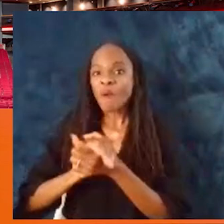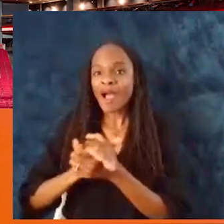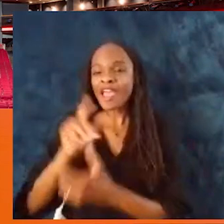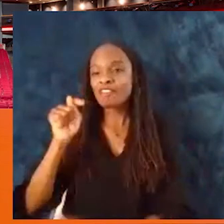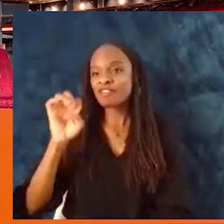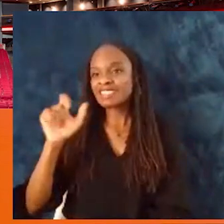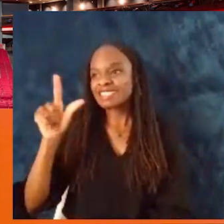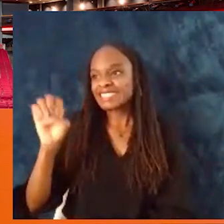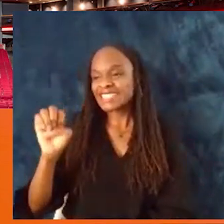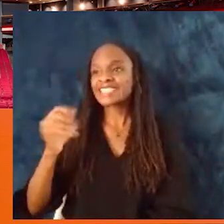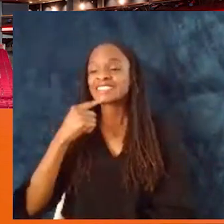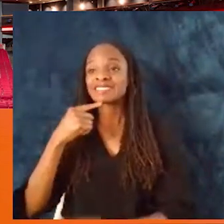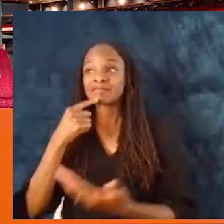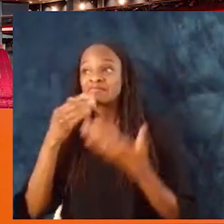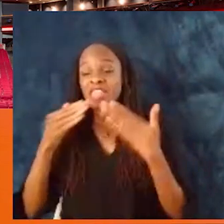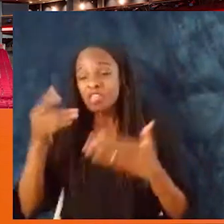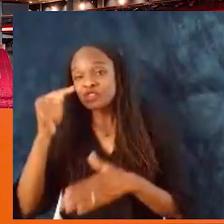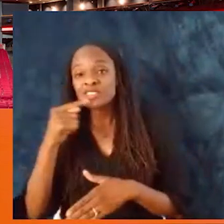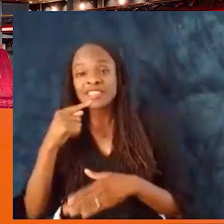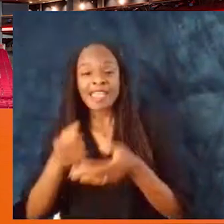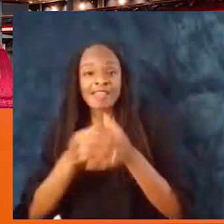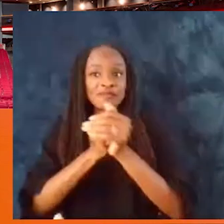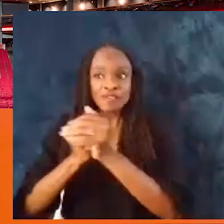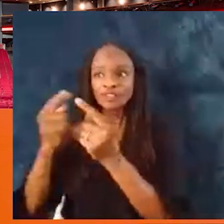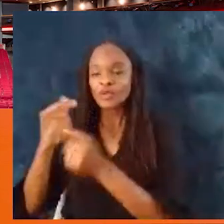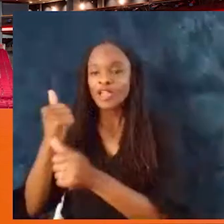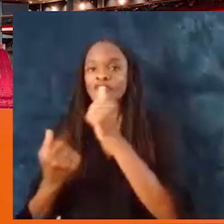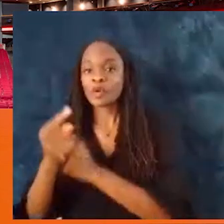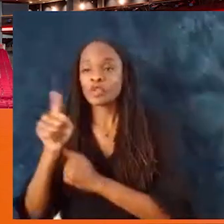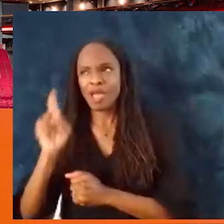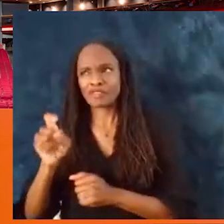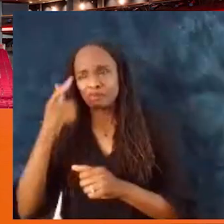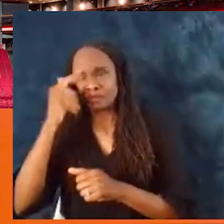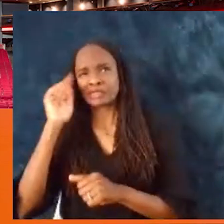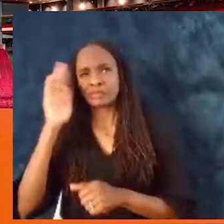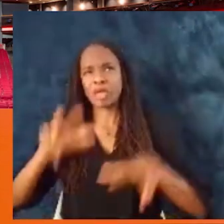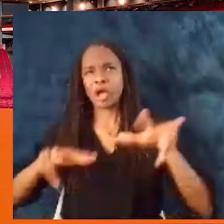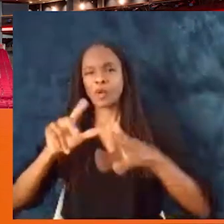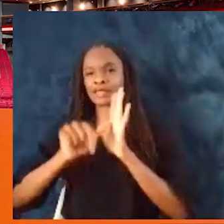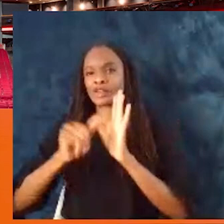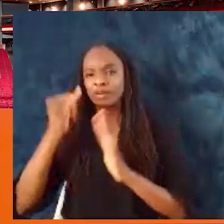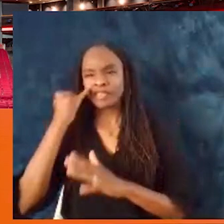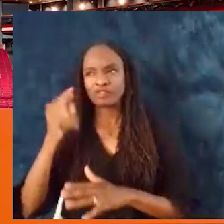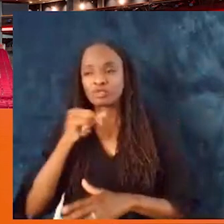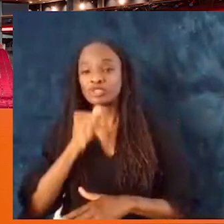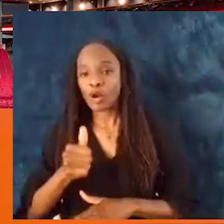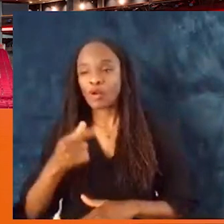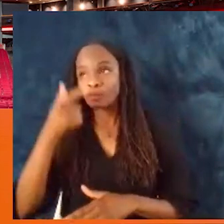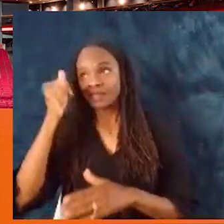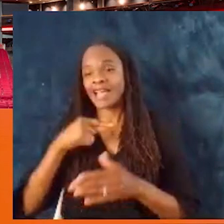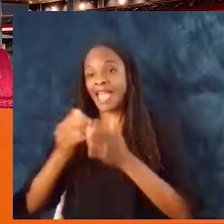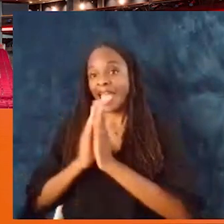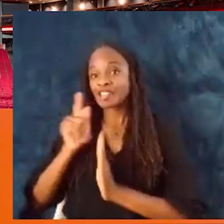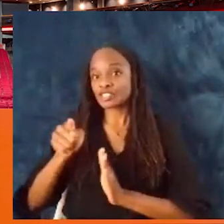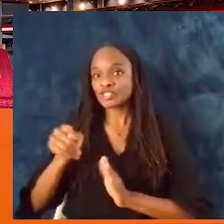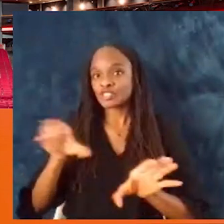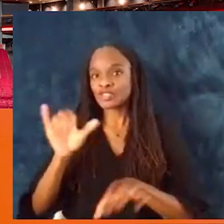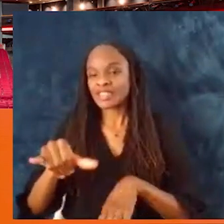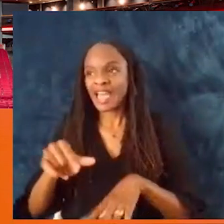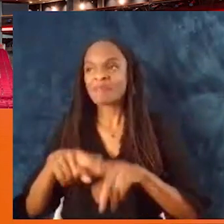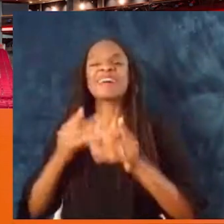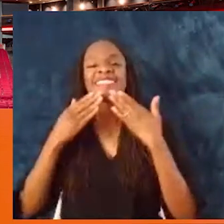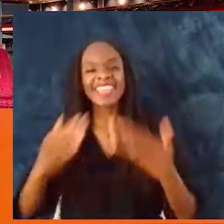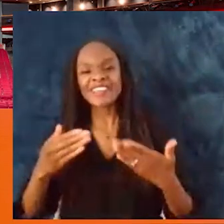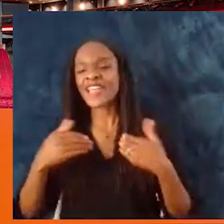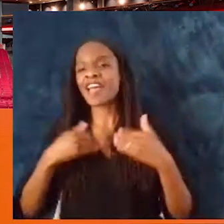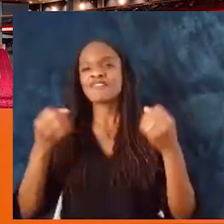everybody. You probably have to, because it's going to be awkward later if you don't, because I asked you to, so thank you. But we're getting a lot of chats, and we're